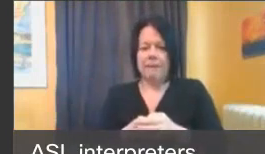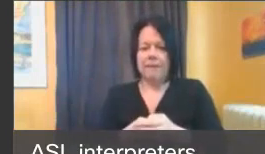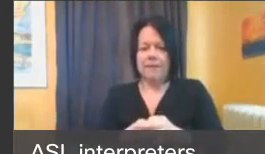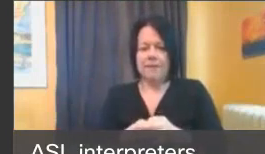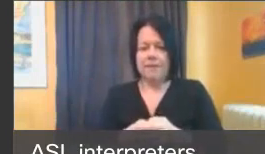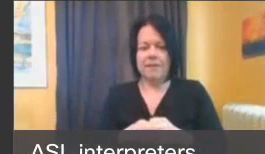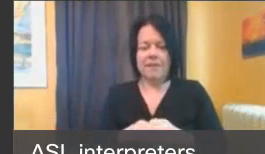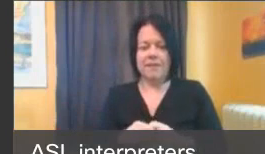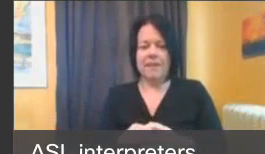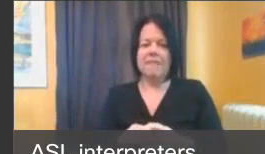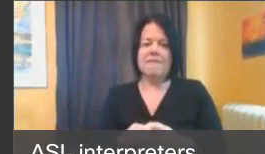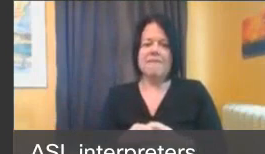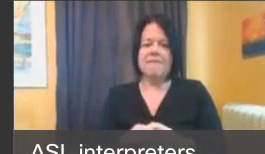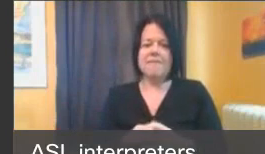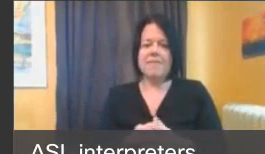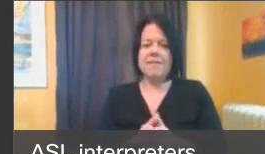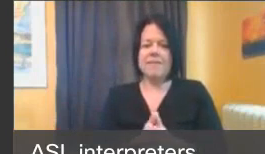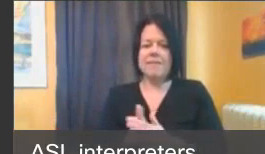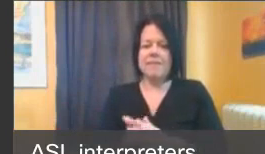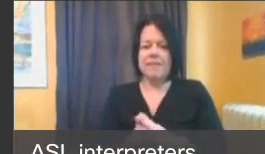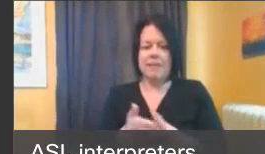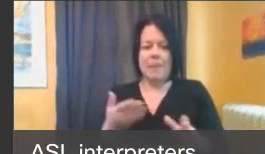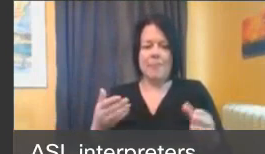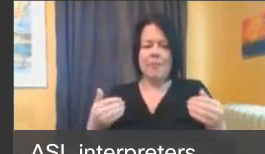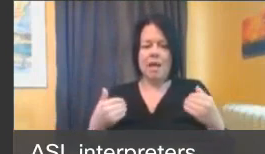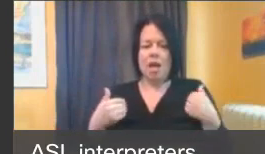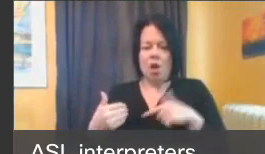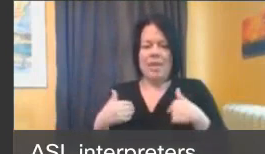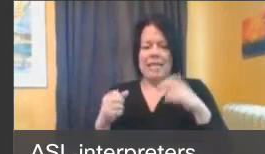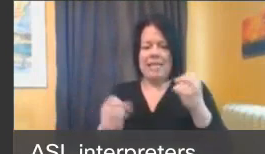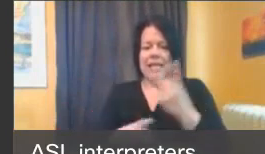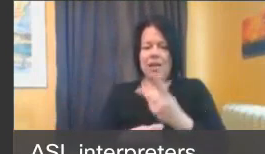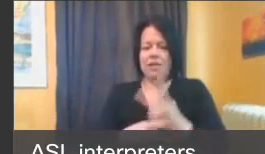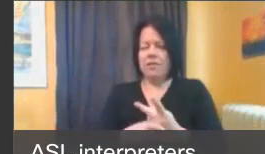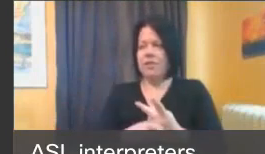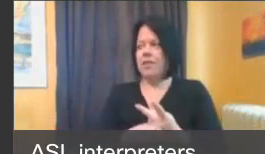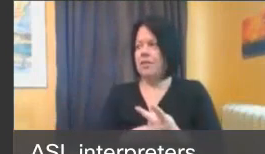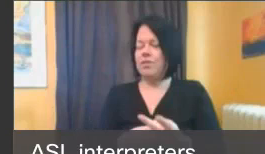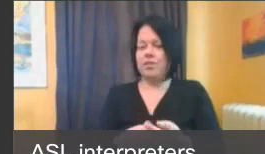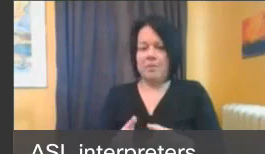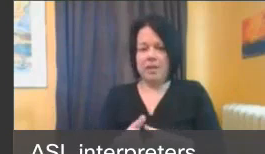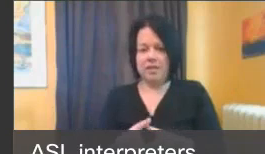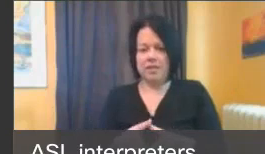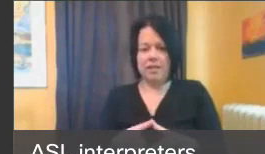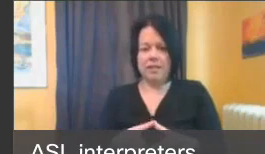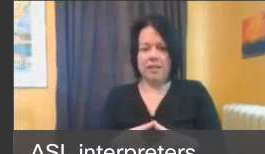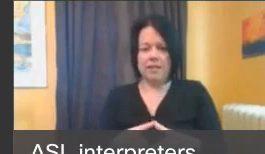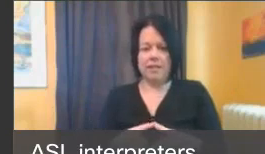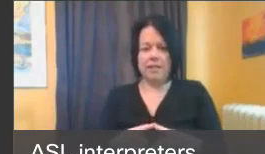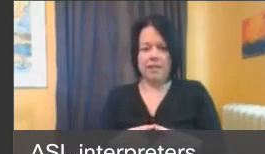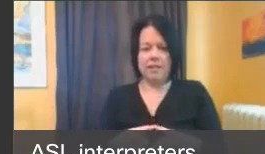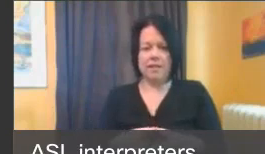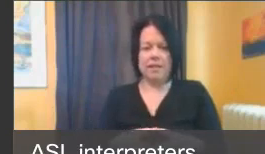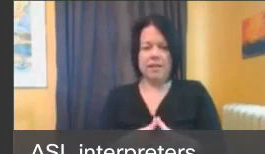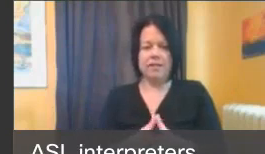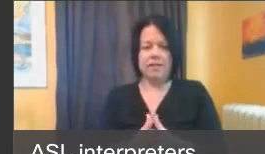can't get over there to take care of it, then their vote ends up not counting and they end up becoming disenfranchised. So